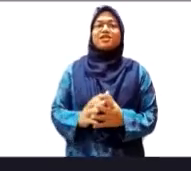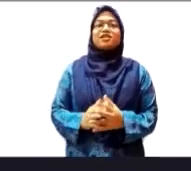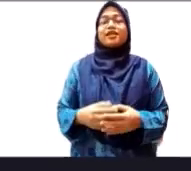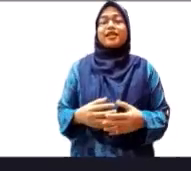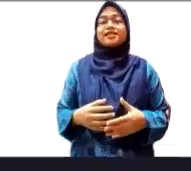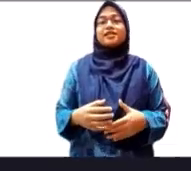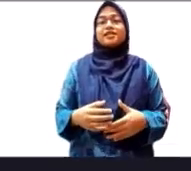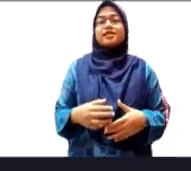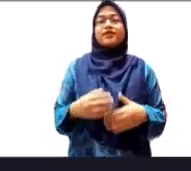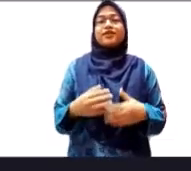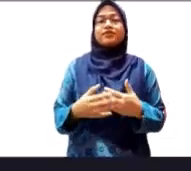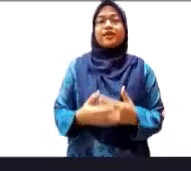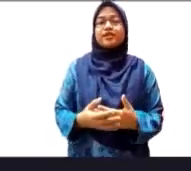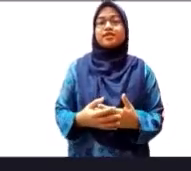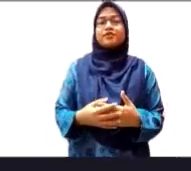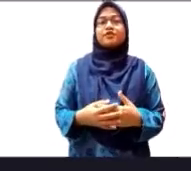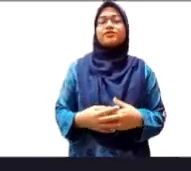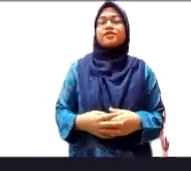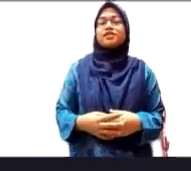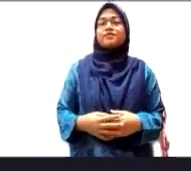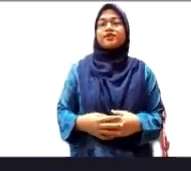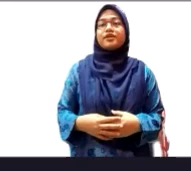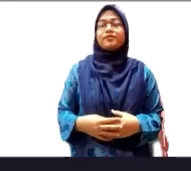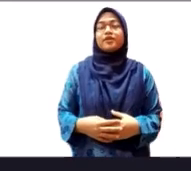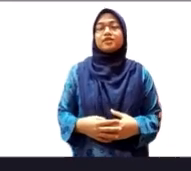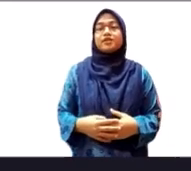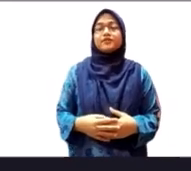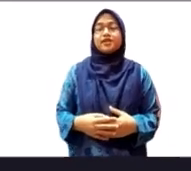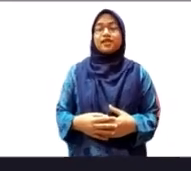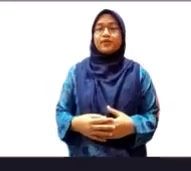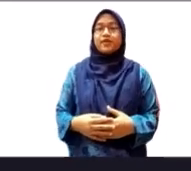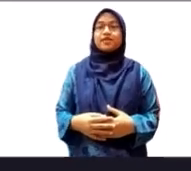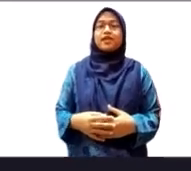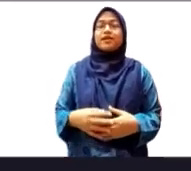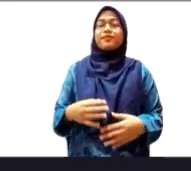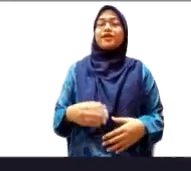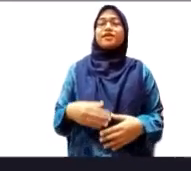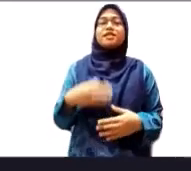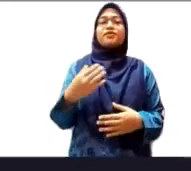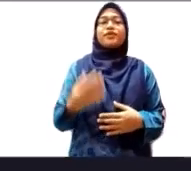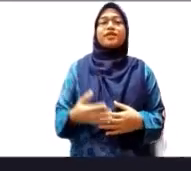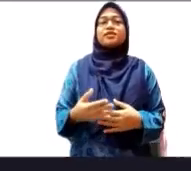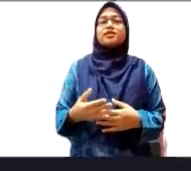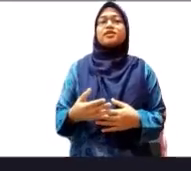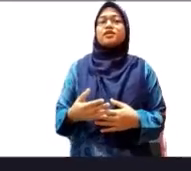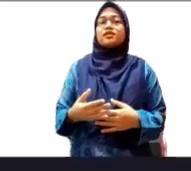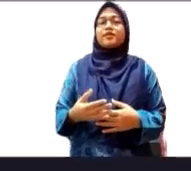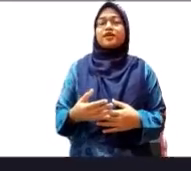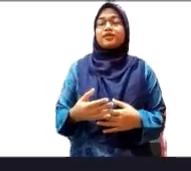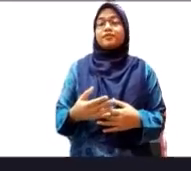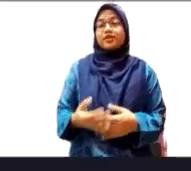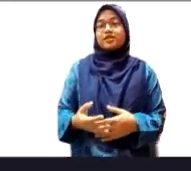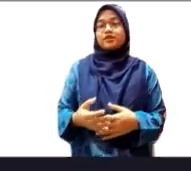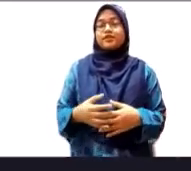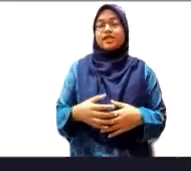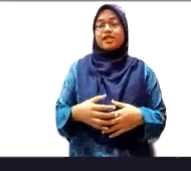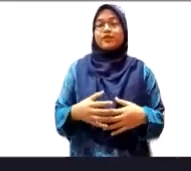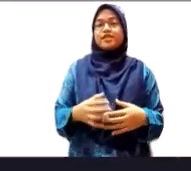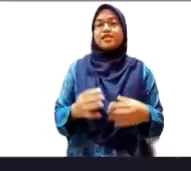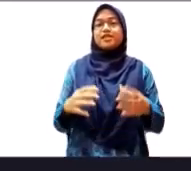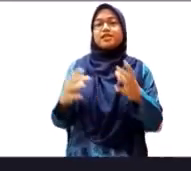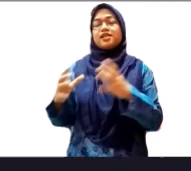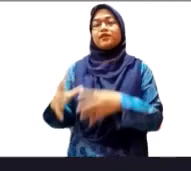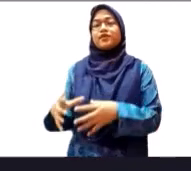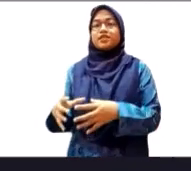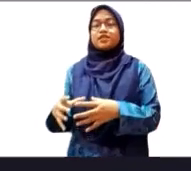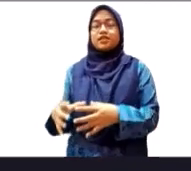parts. Next is raise awareness among students about the importance of sign language. By raising awareness about the importance of sign language